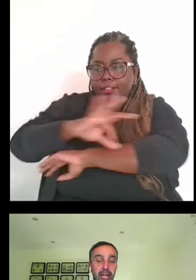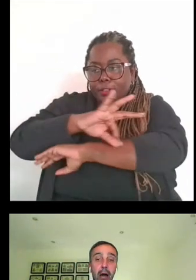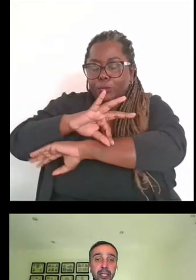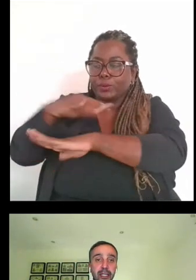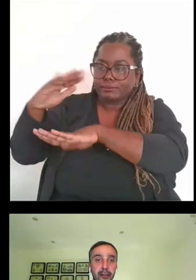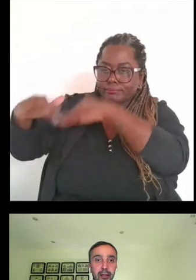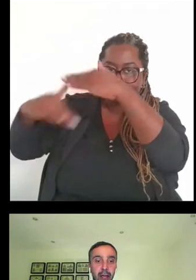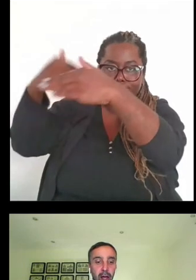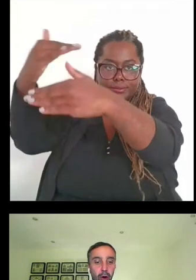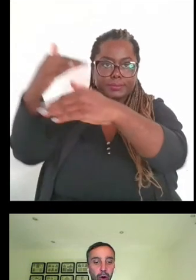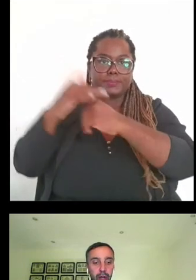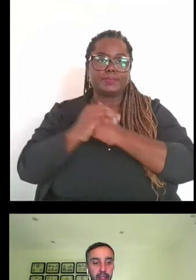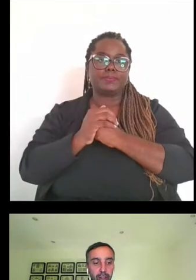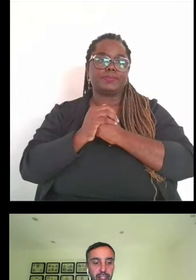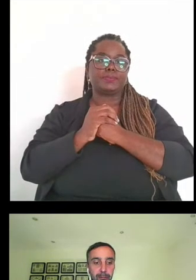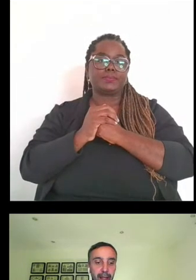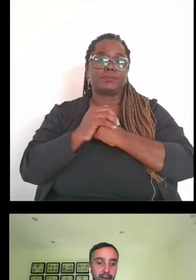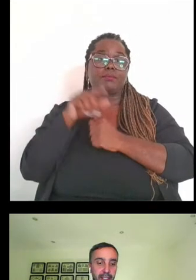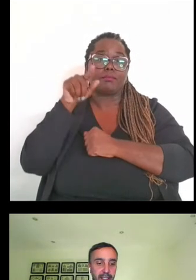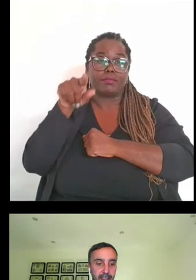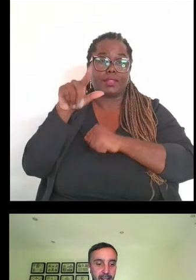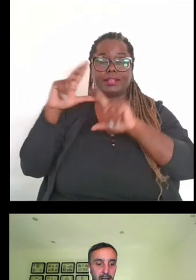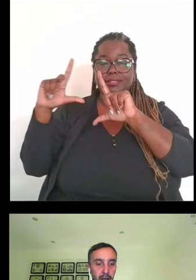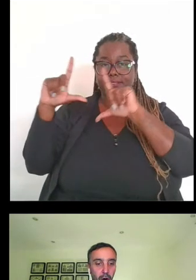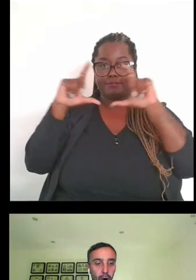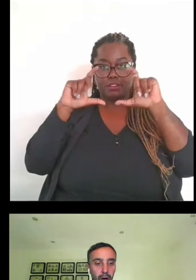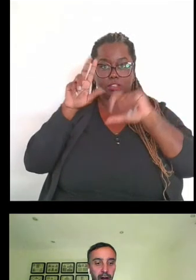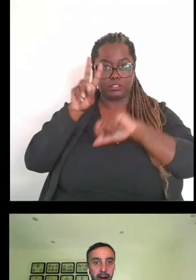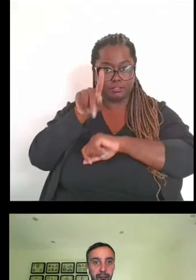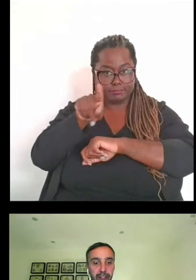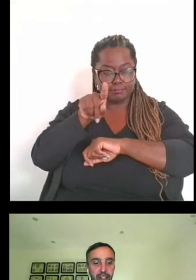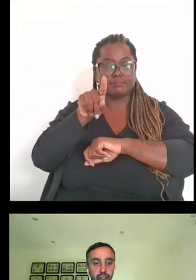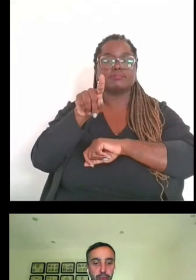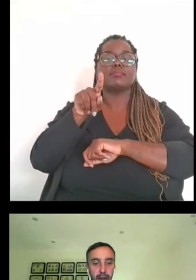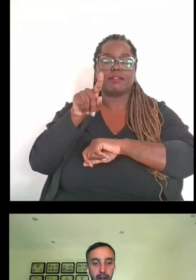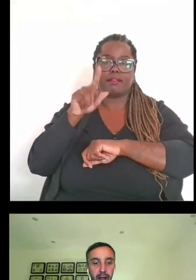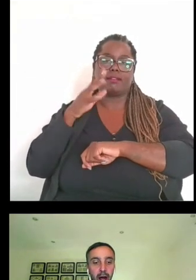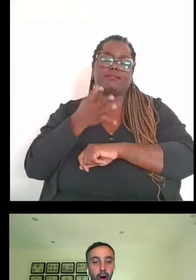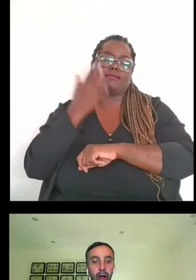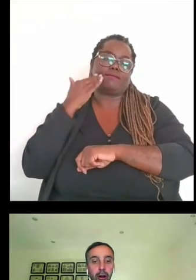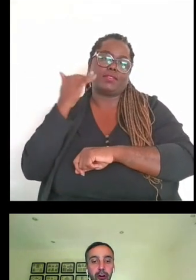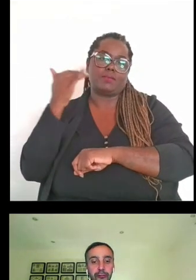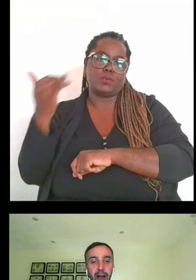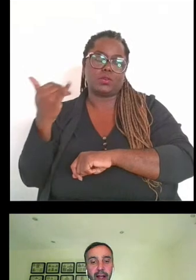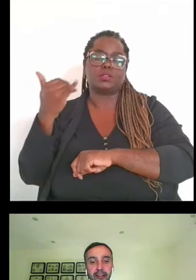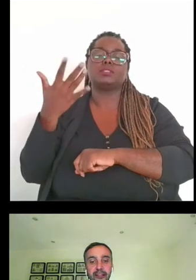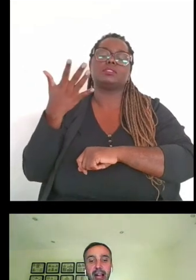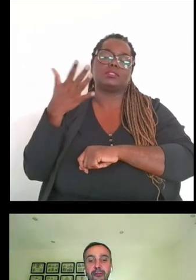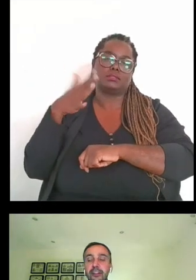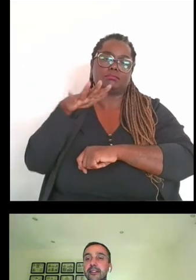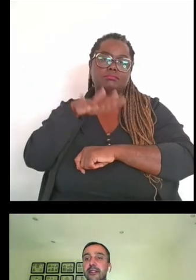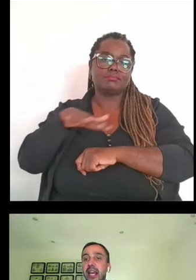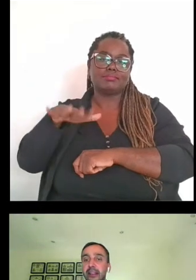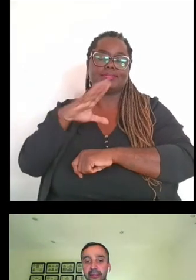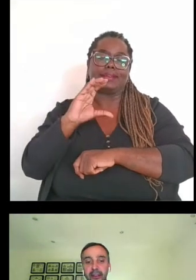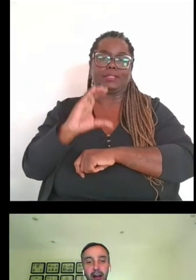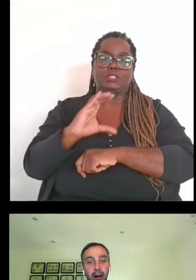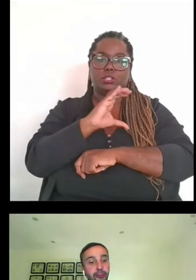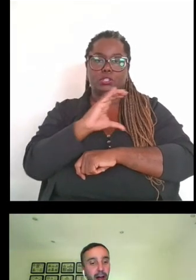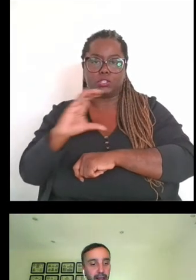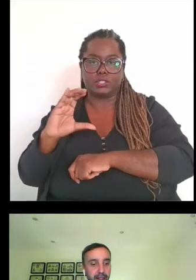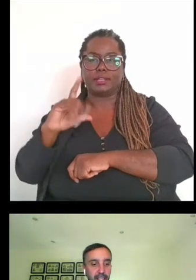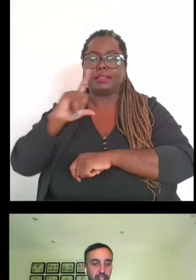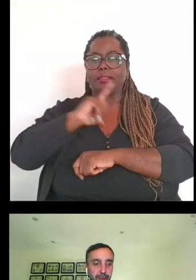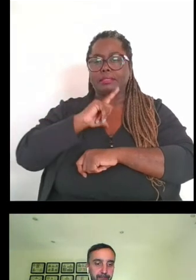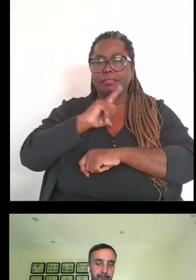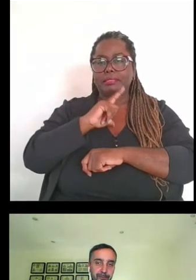as Antonio Gowdy or Jose blasnik or Fritz Schumer or glorified a selfless Saints